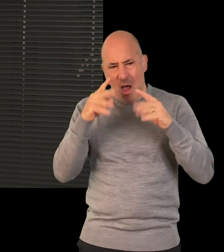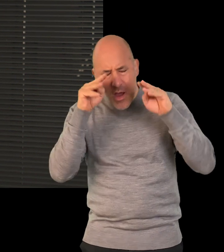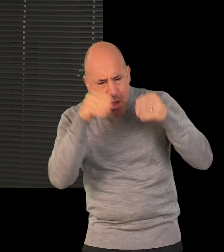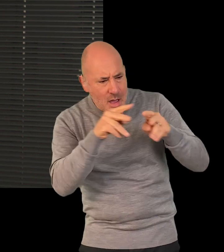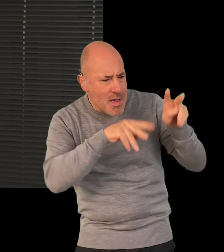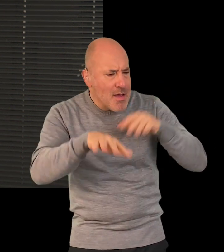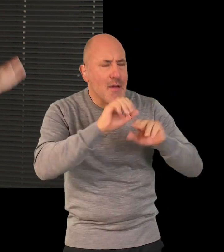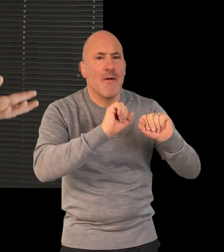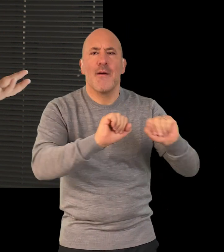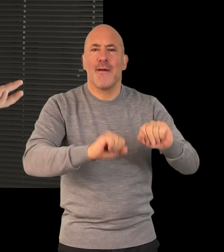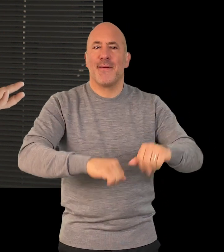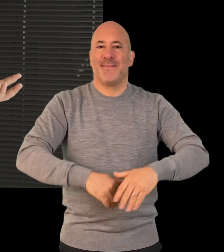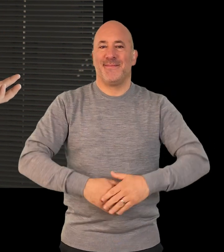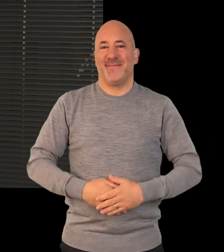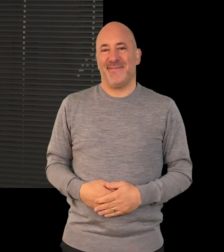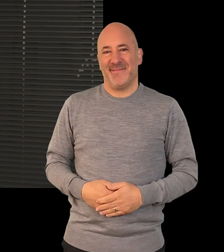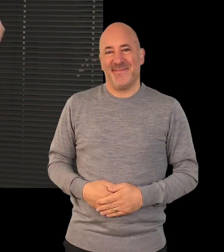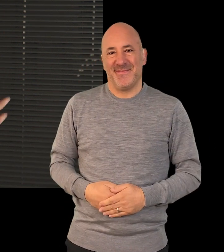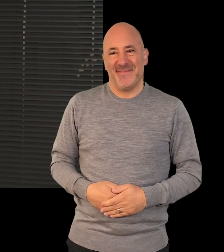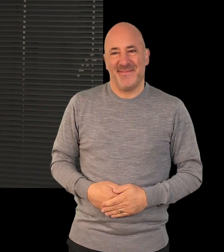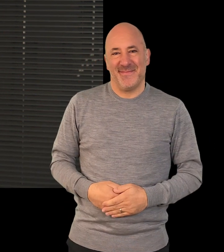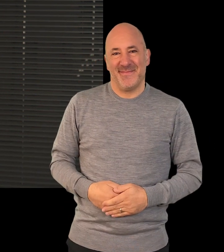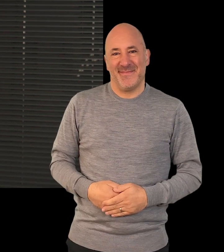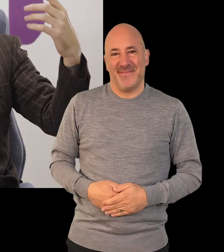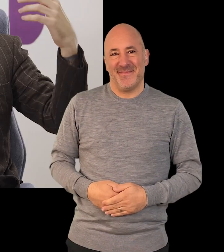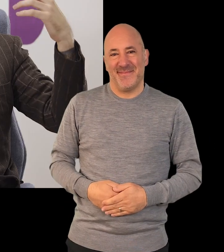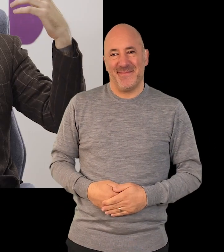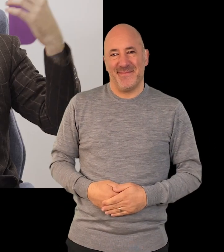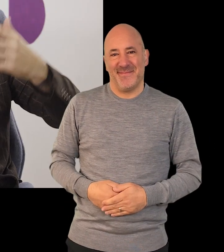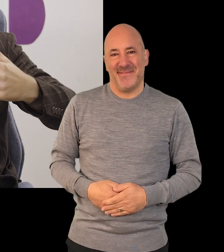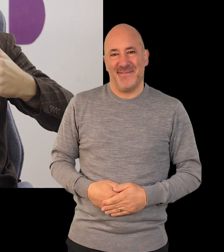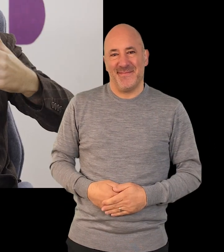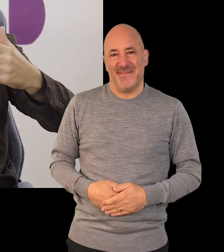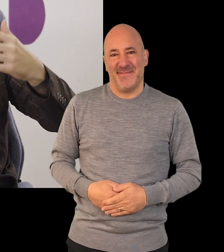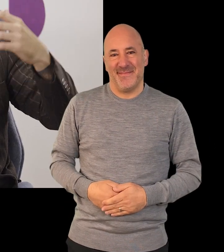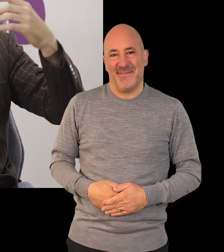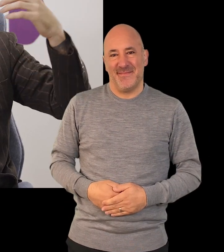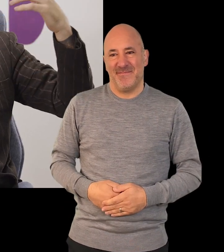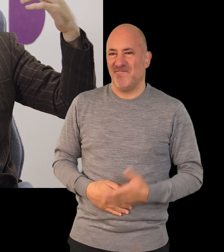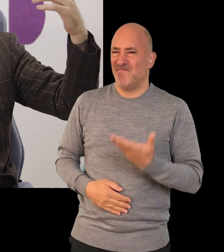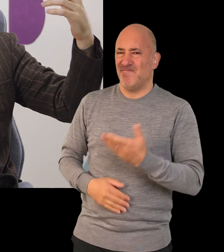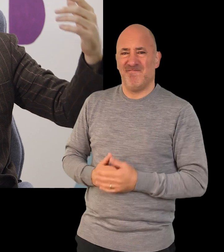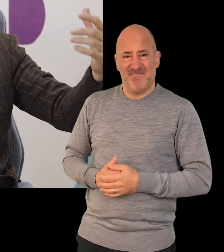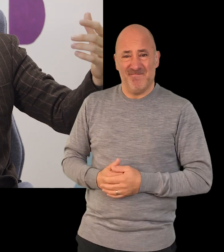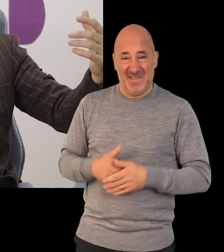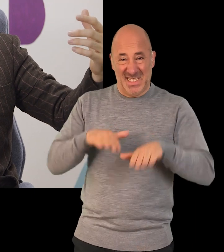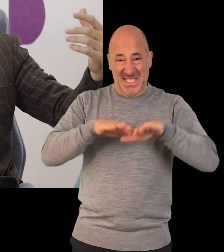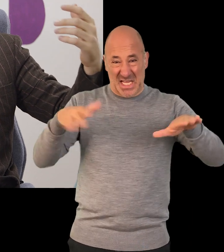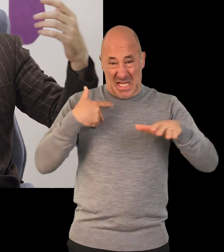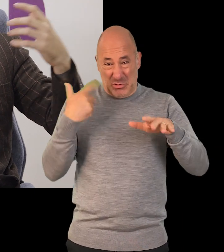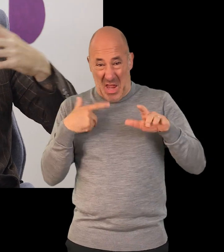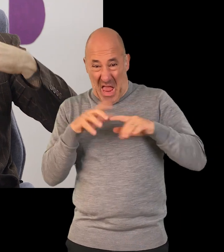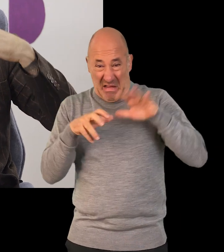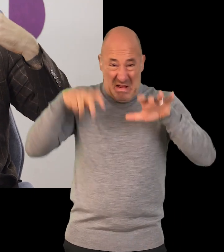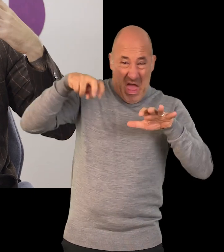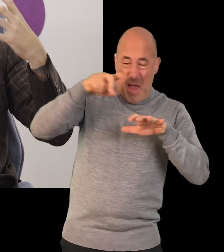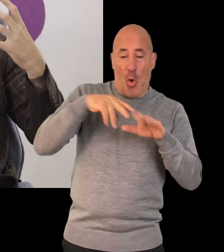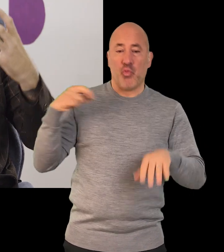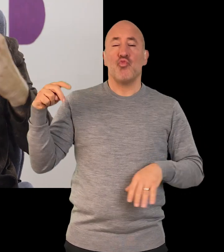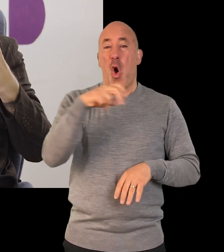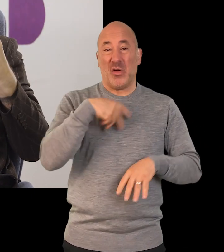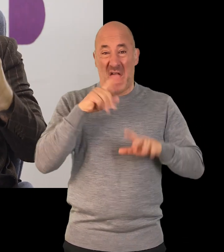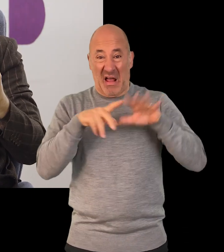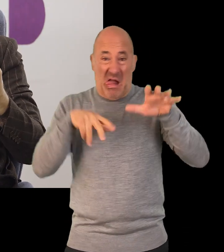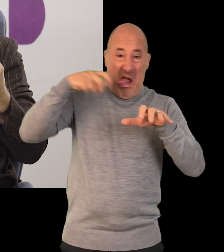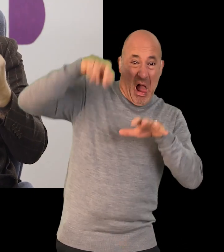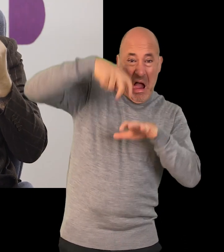sort of neurotypical ways of being an artist. I've had to climb on more stages than I've been able to walk on, so